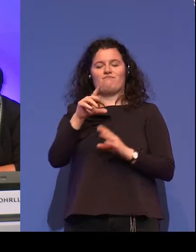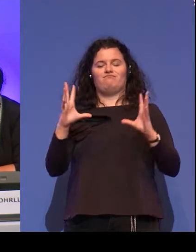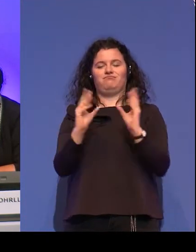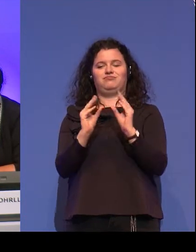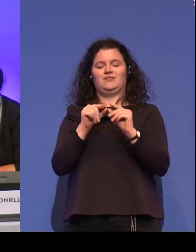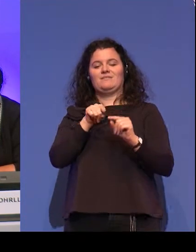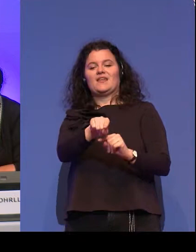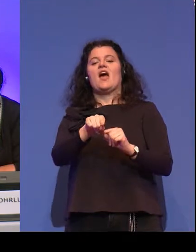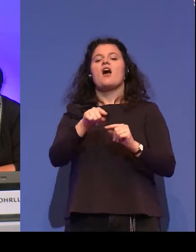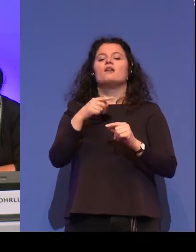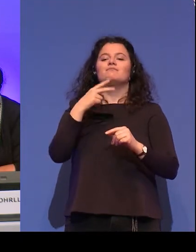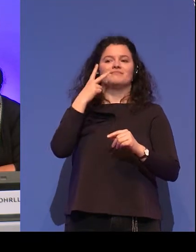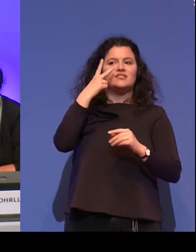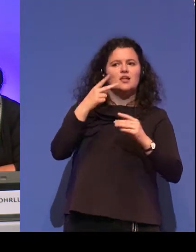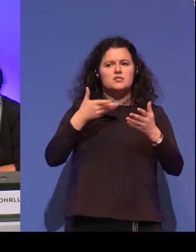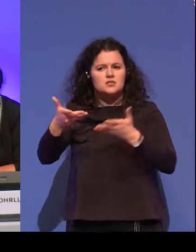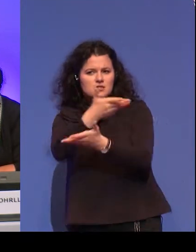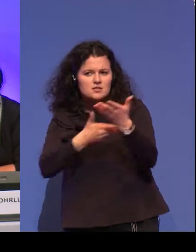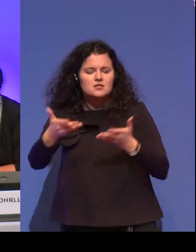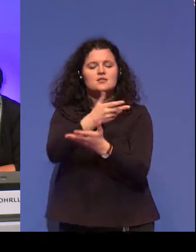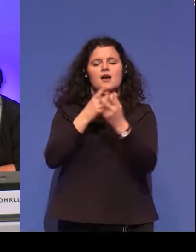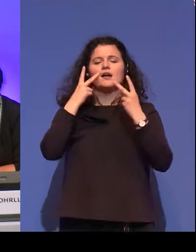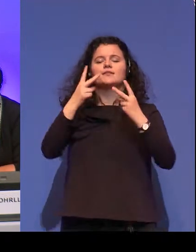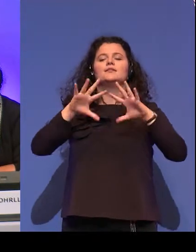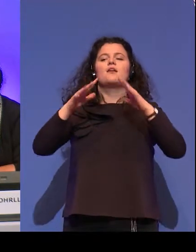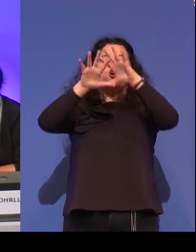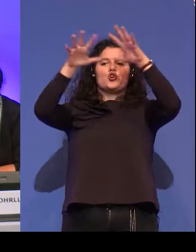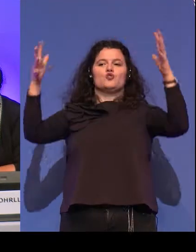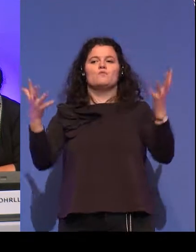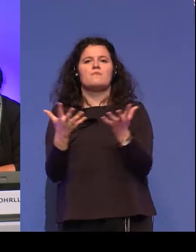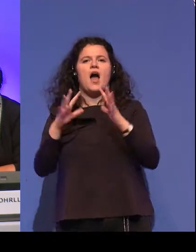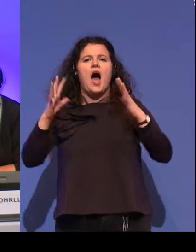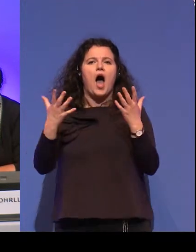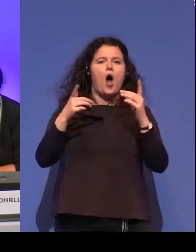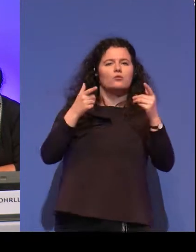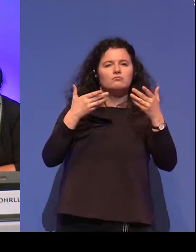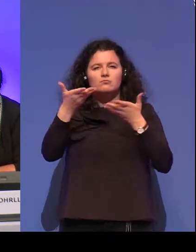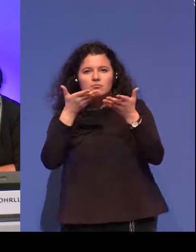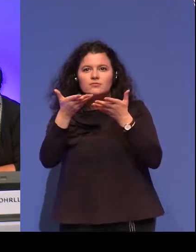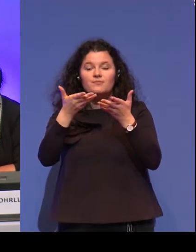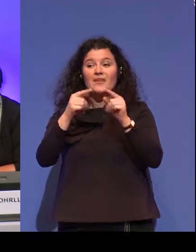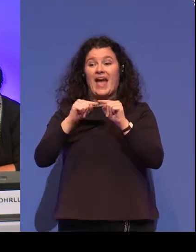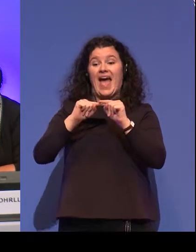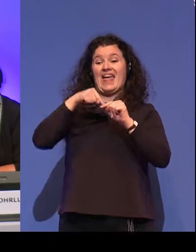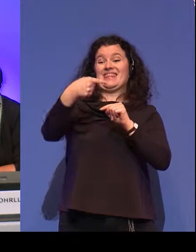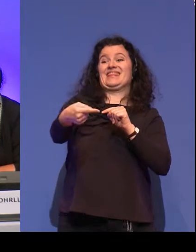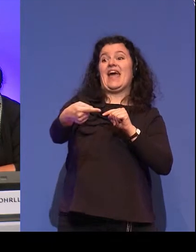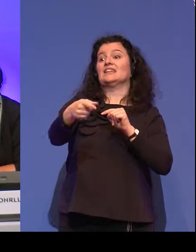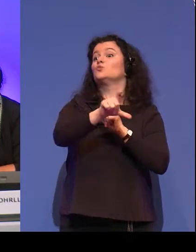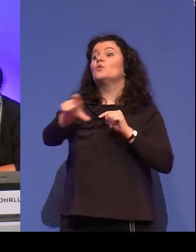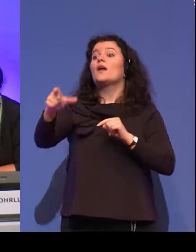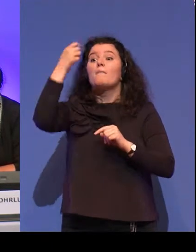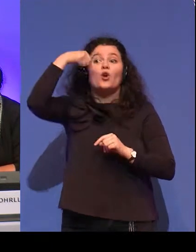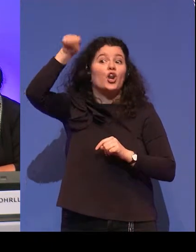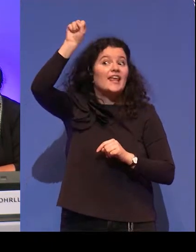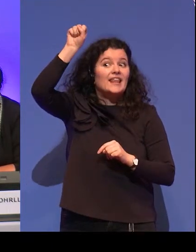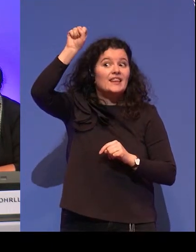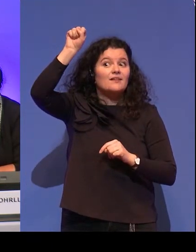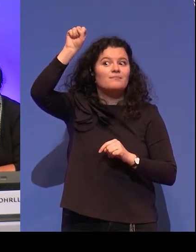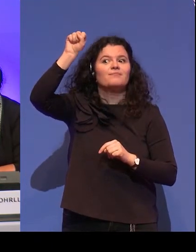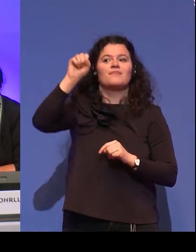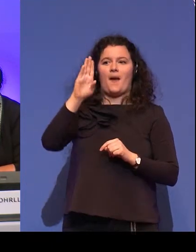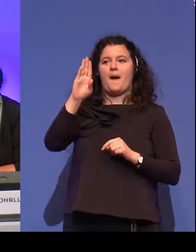at the Global Adaptation Commission meeting, which will meet next week in Berlin, led by Ban